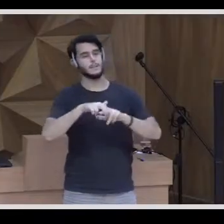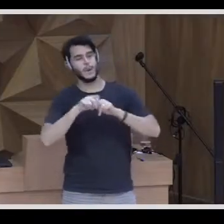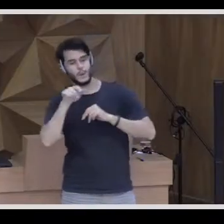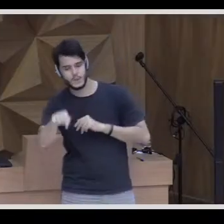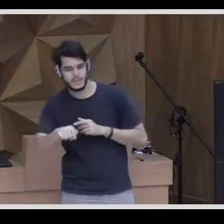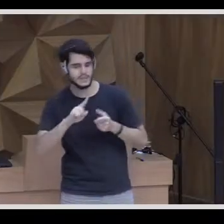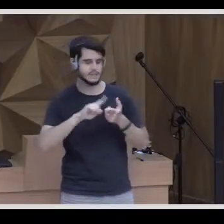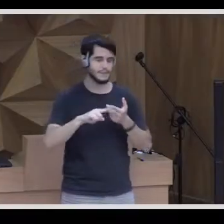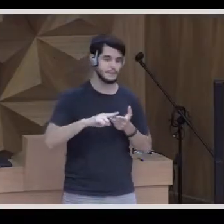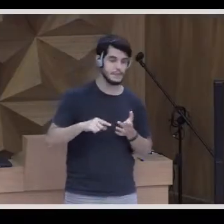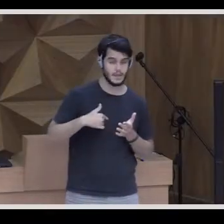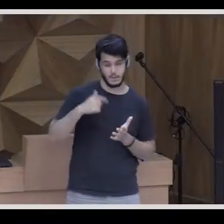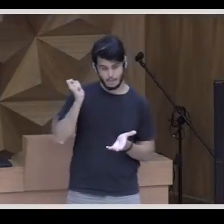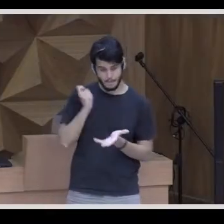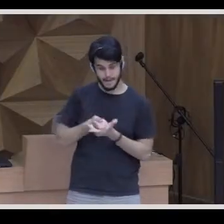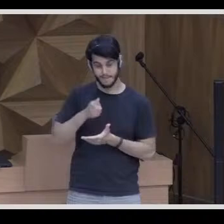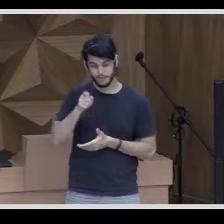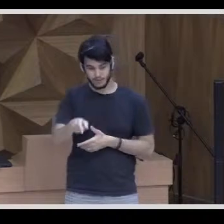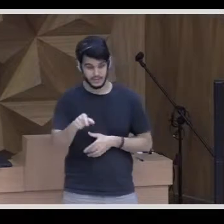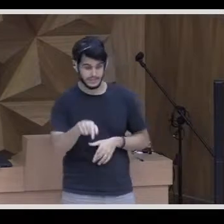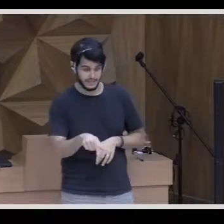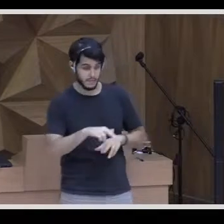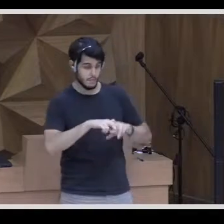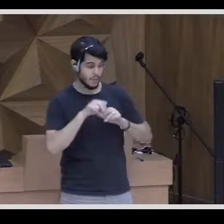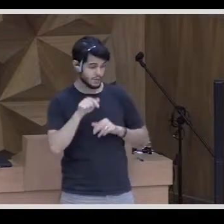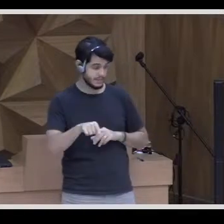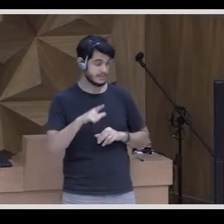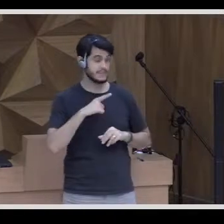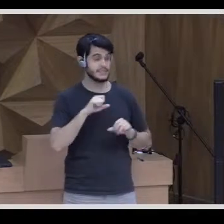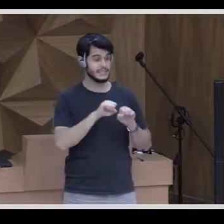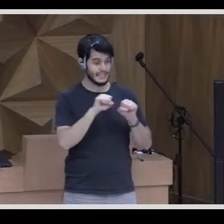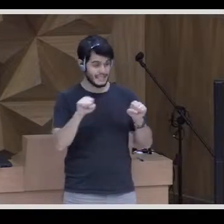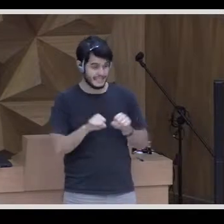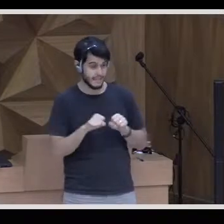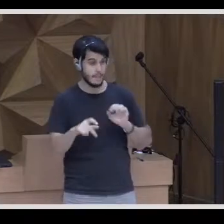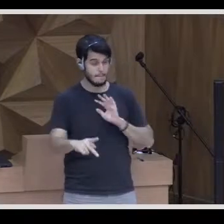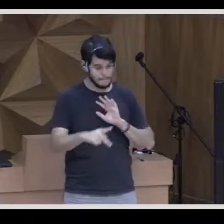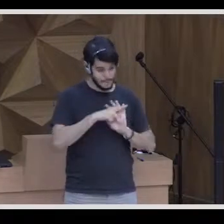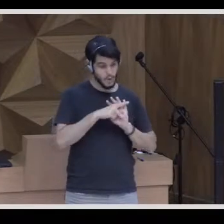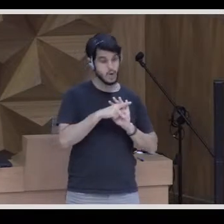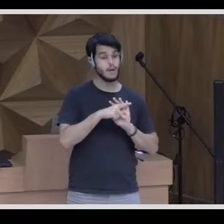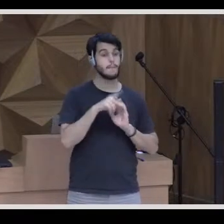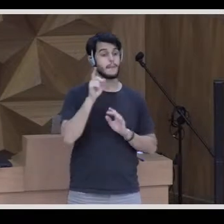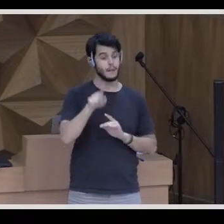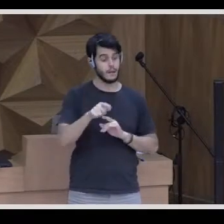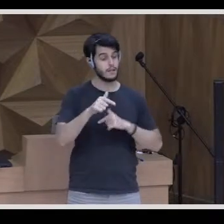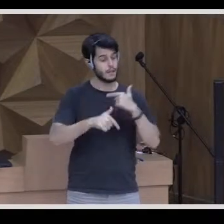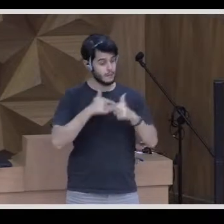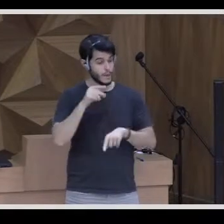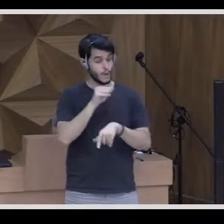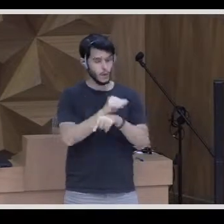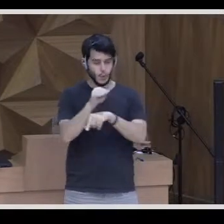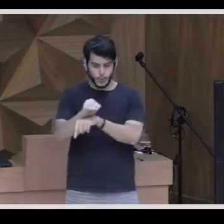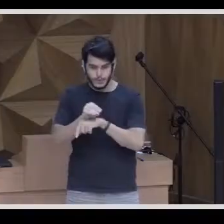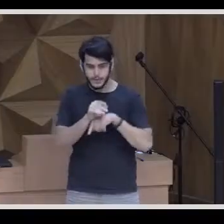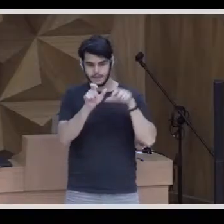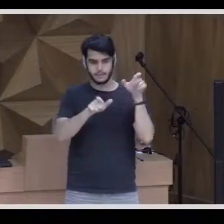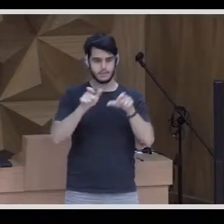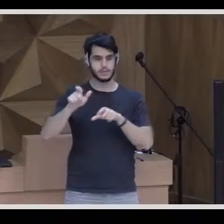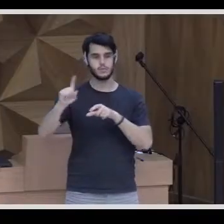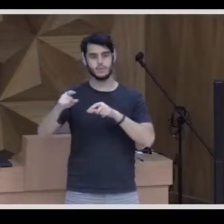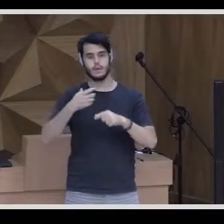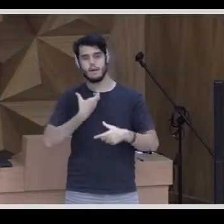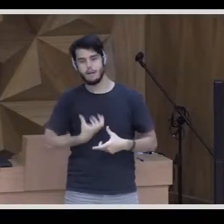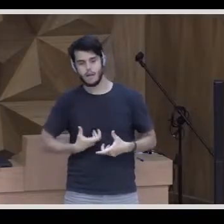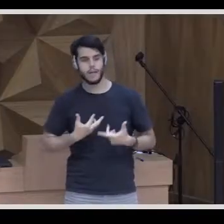an ecosystem amongst the workers themselves. So we called it the buddy system, where they could look after each other. But even that was